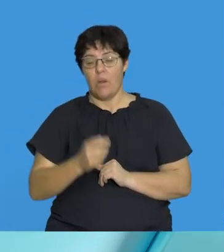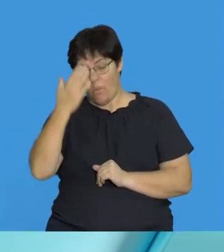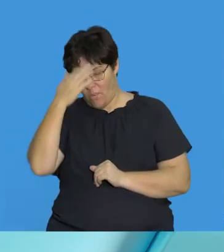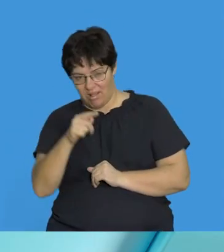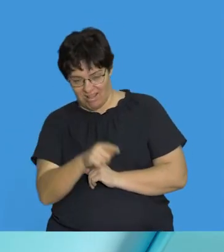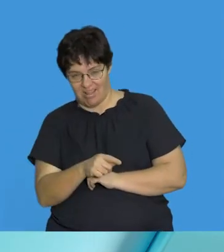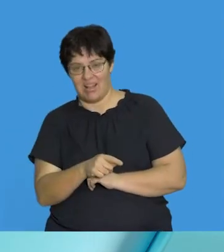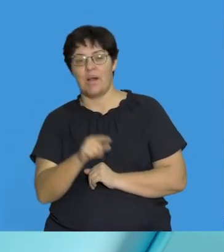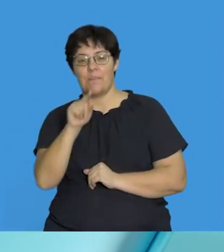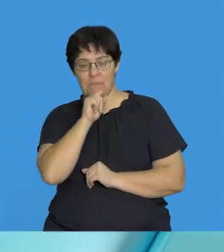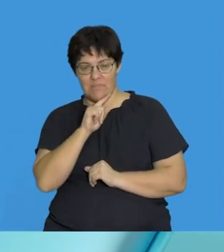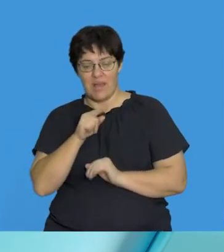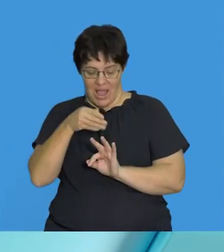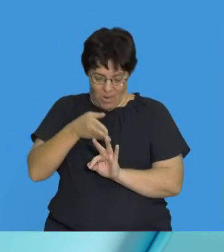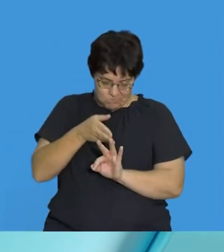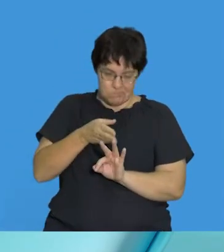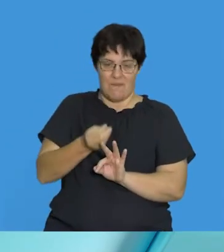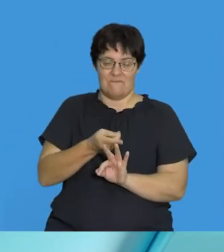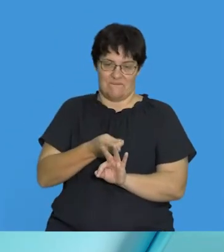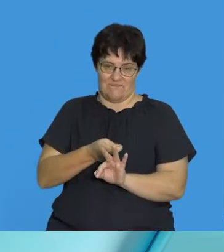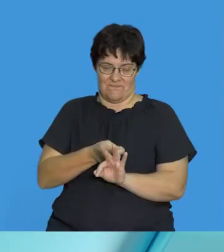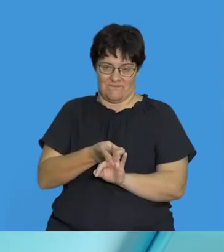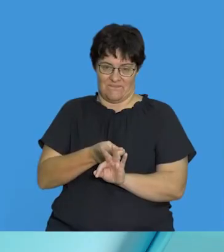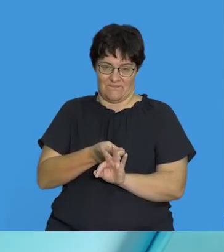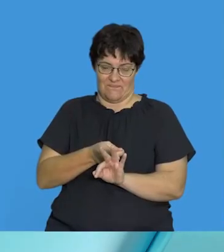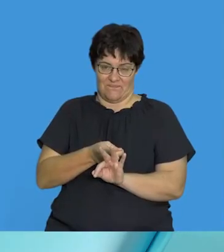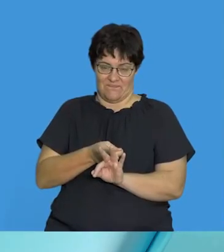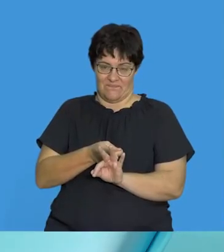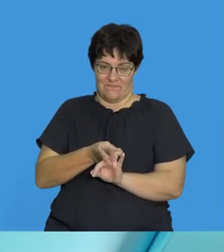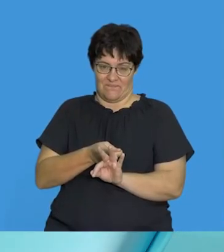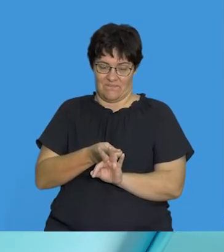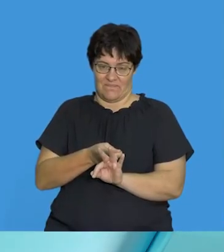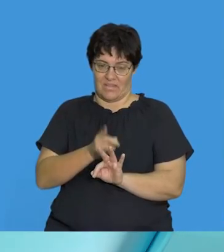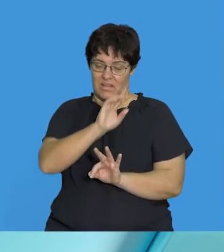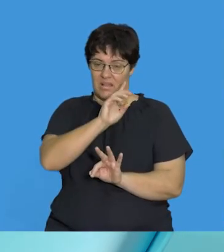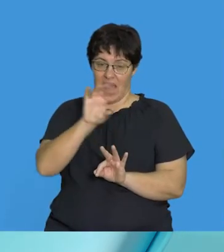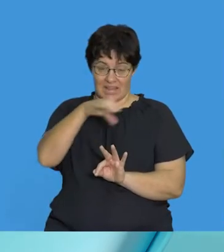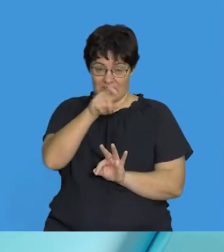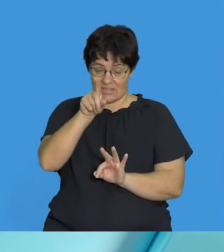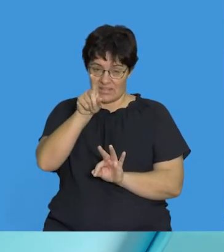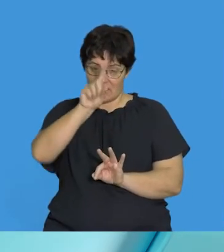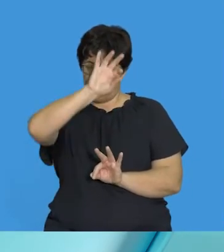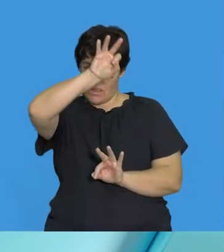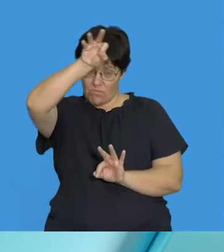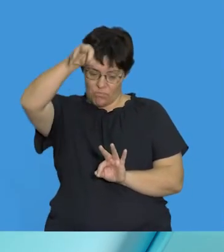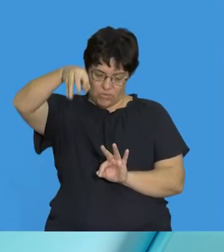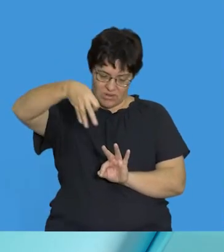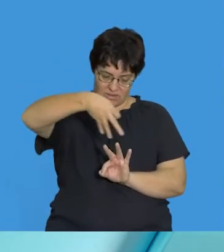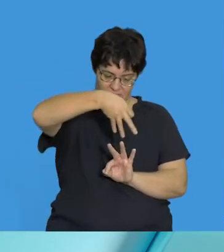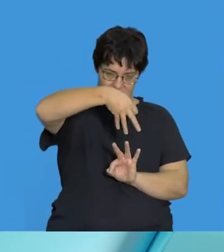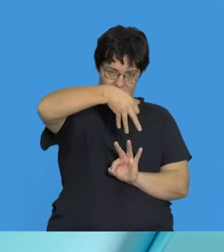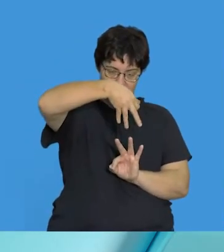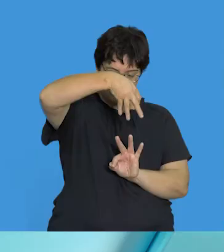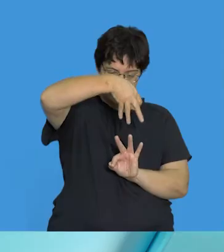And these are done knowing that there is a complementary anticodon on the tRNA. The tRNA activates an amino